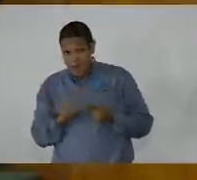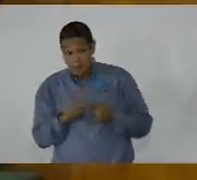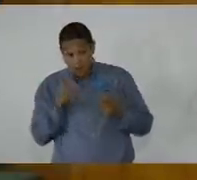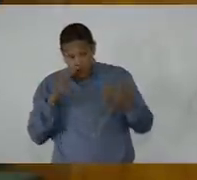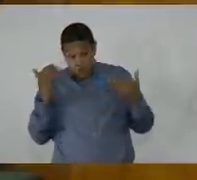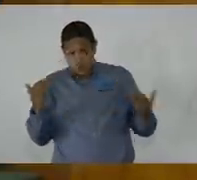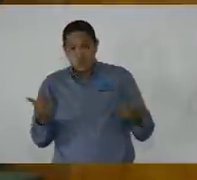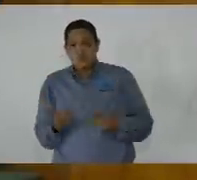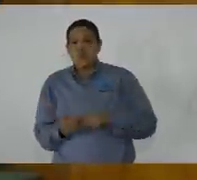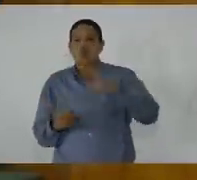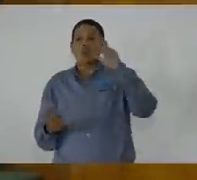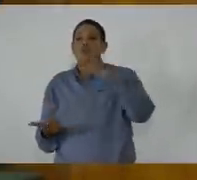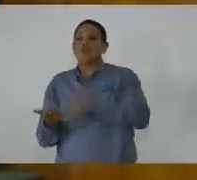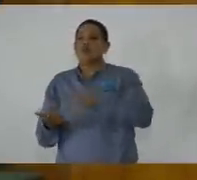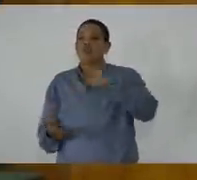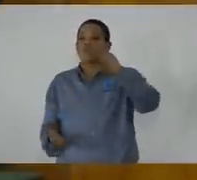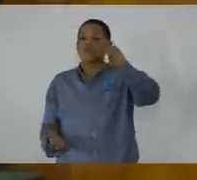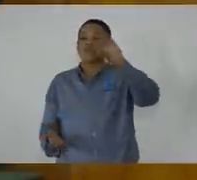executed